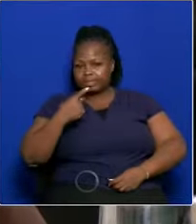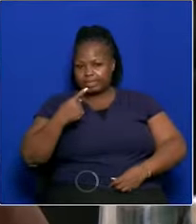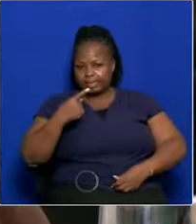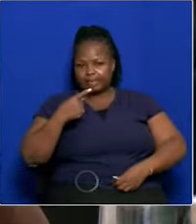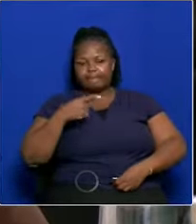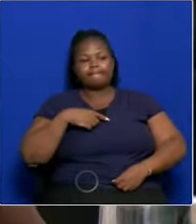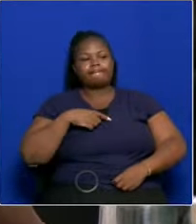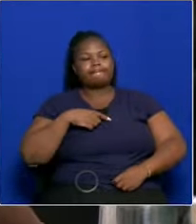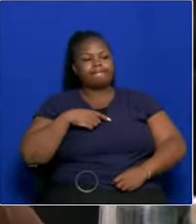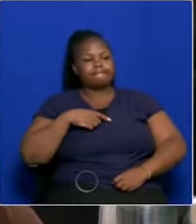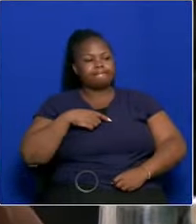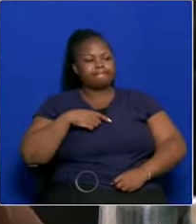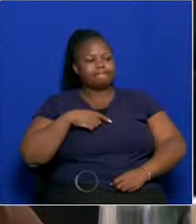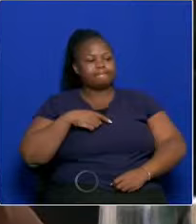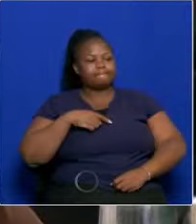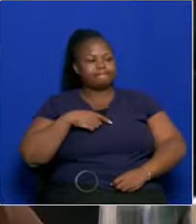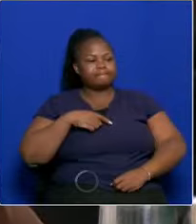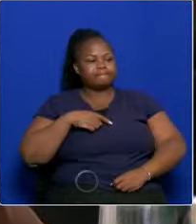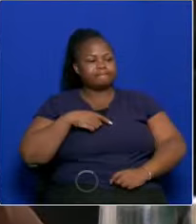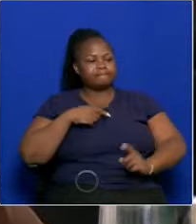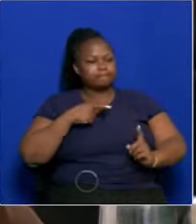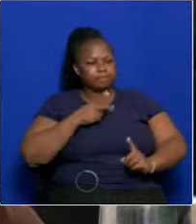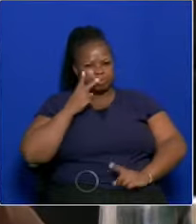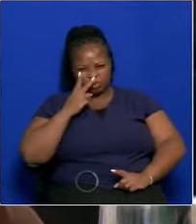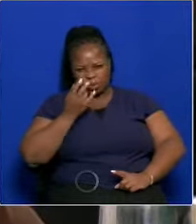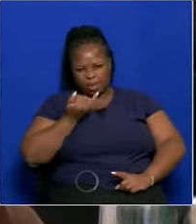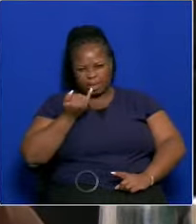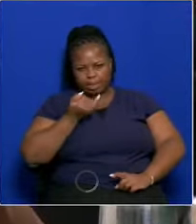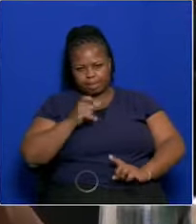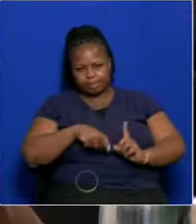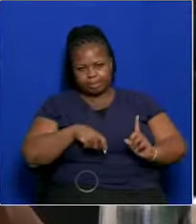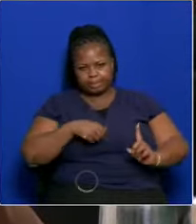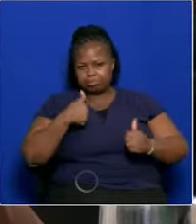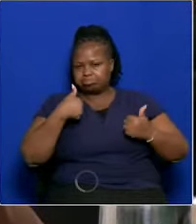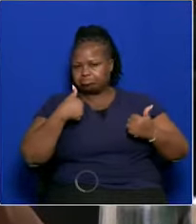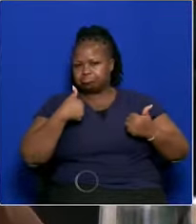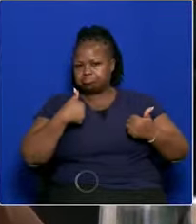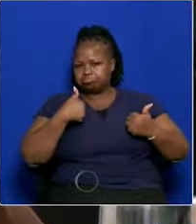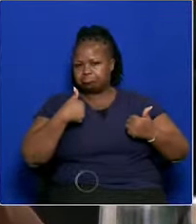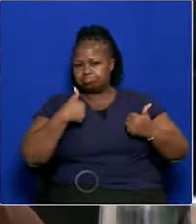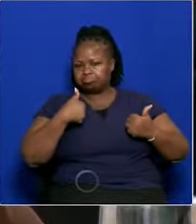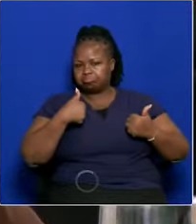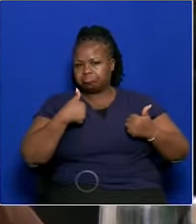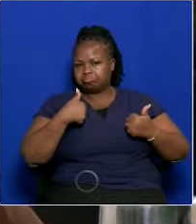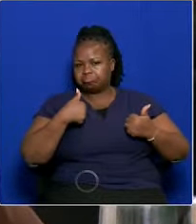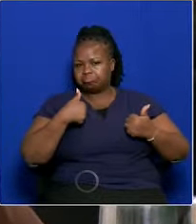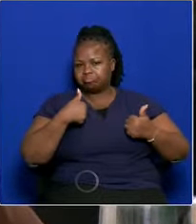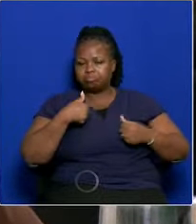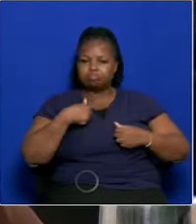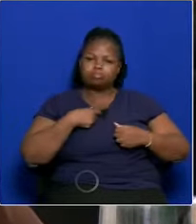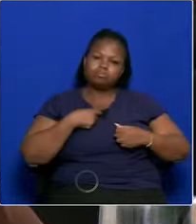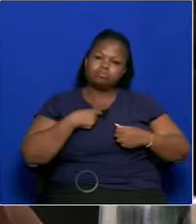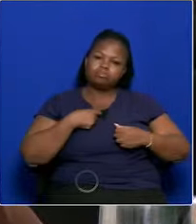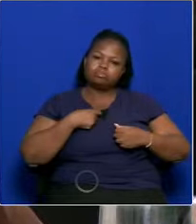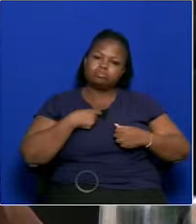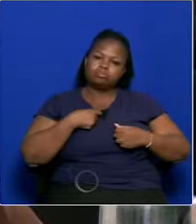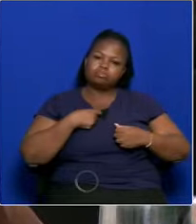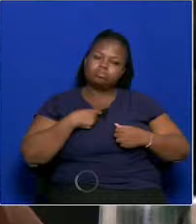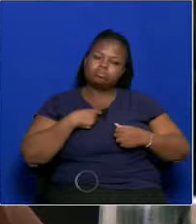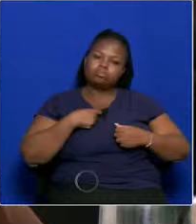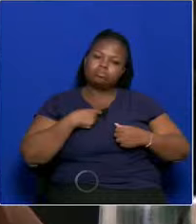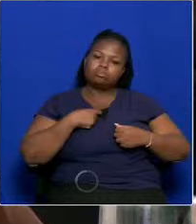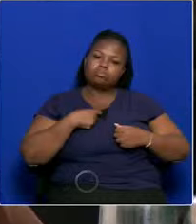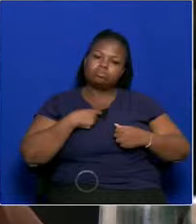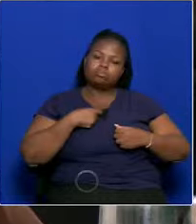he looked like a good person. This impression you derived from just how